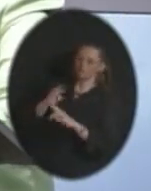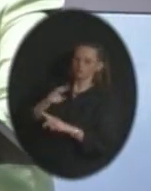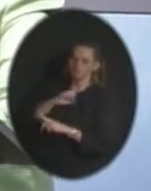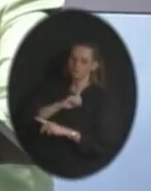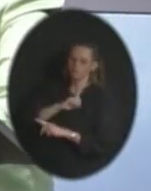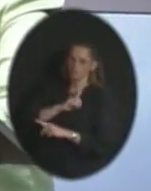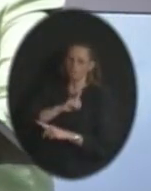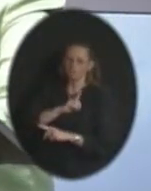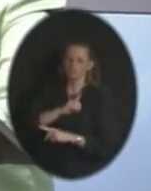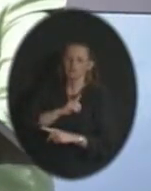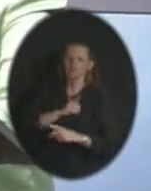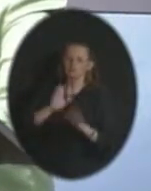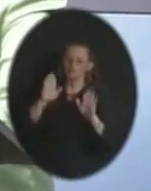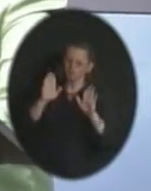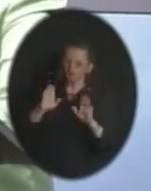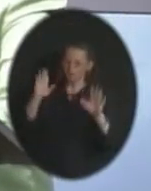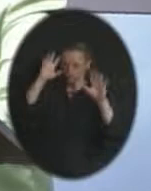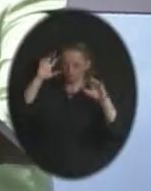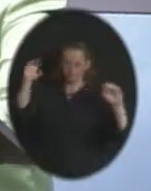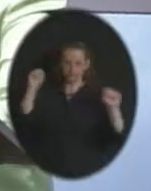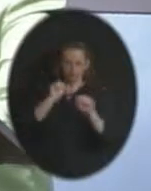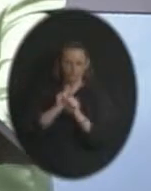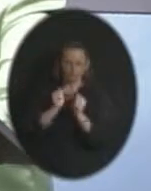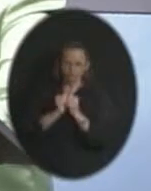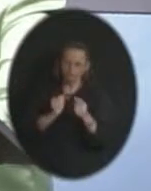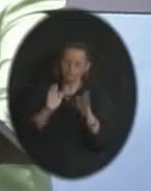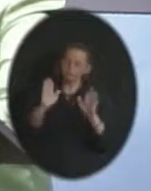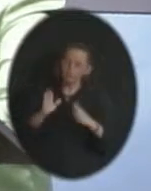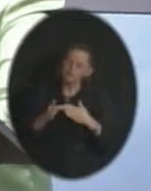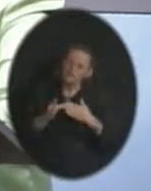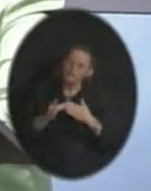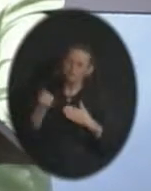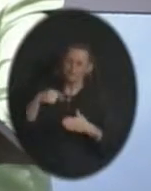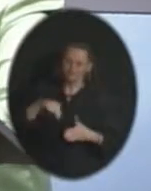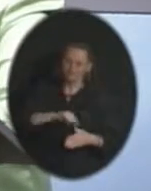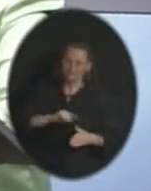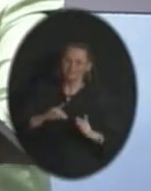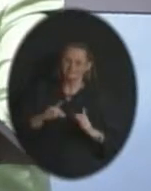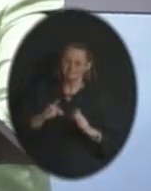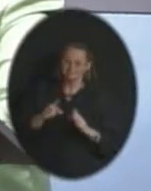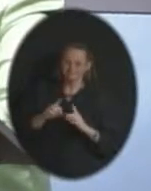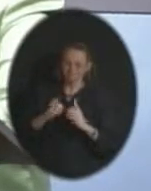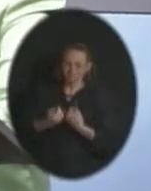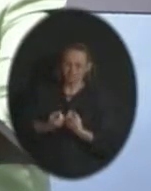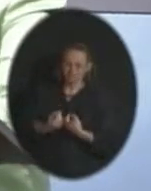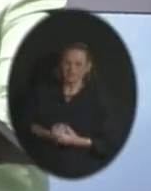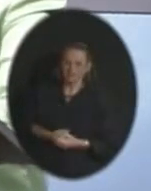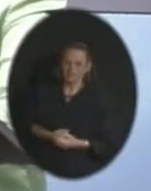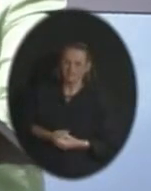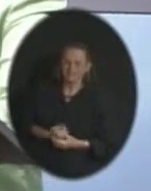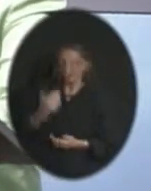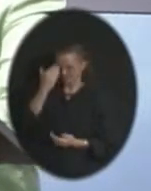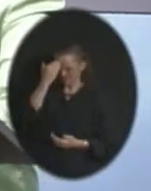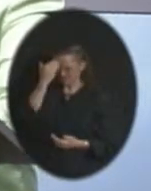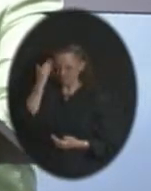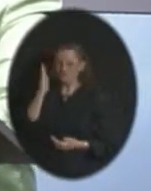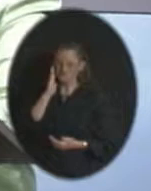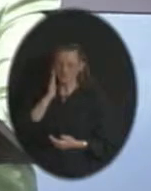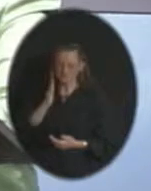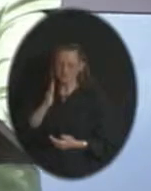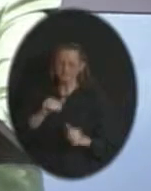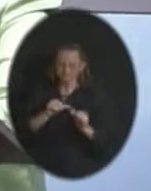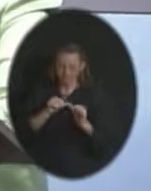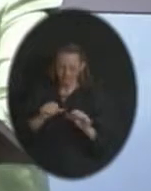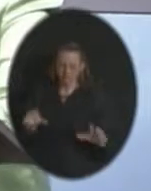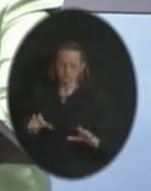to work with, and he's a great leader for this district, and I know that you'll continue to do great things. I guess in parting, I